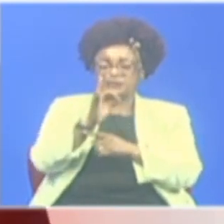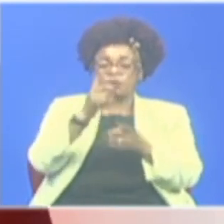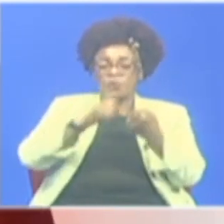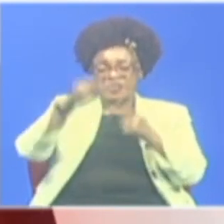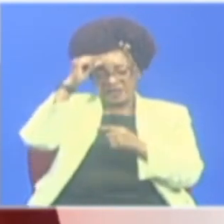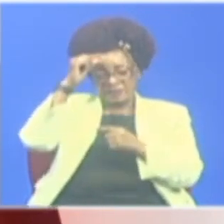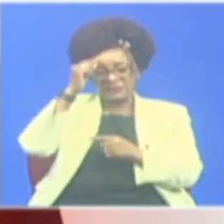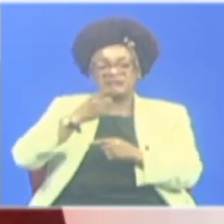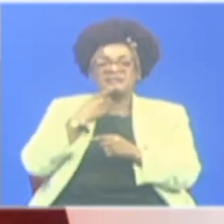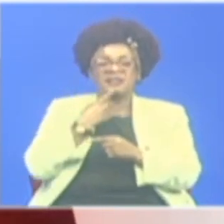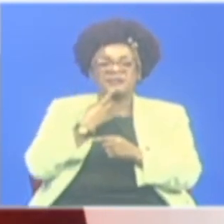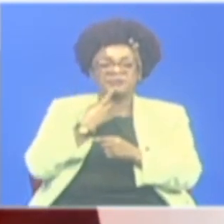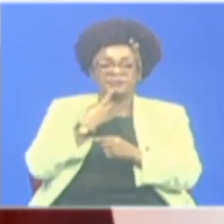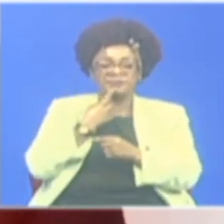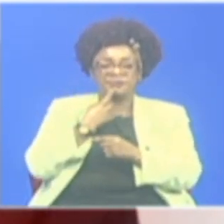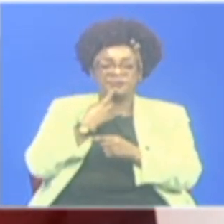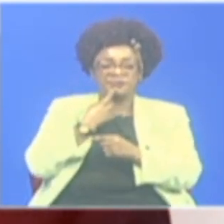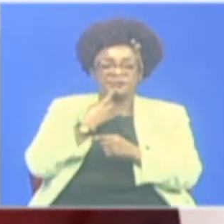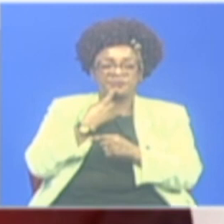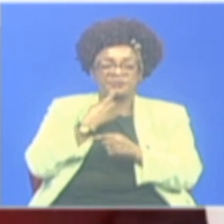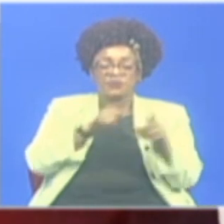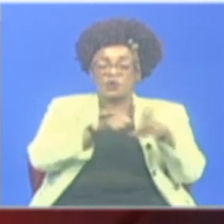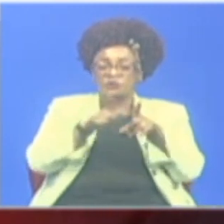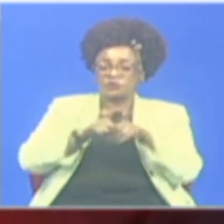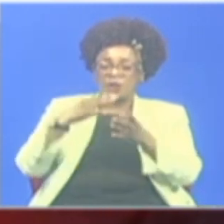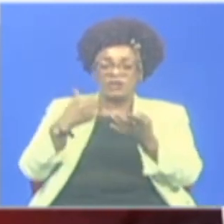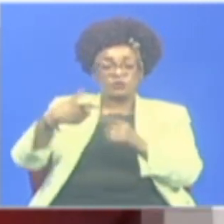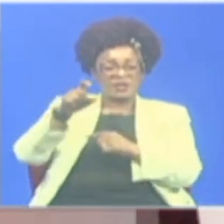is saying. I would also like to add here